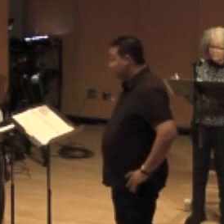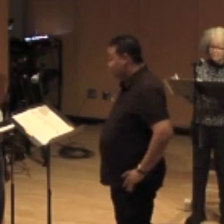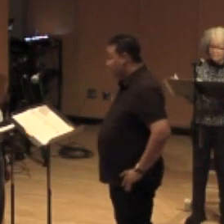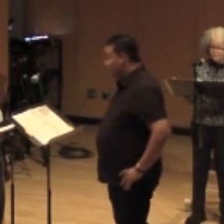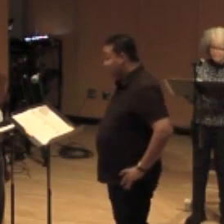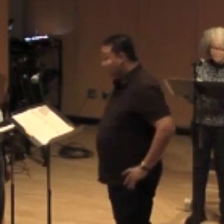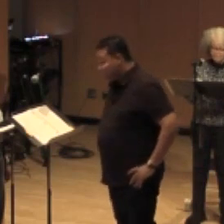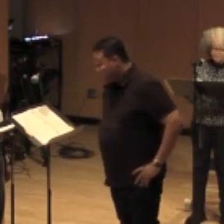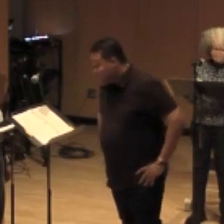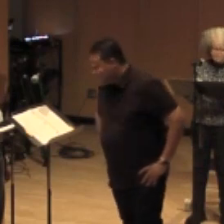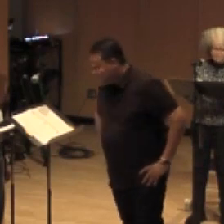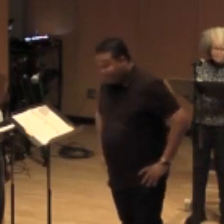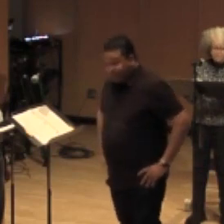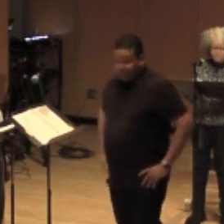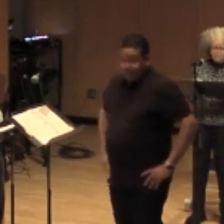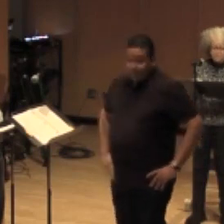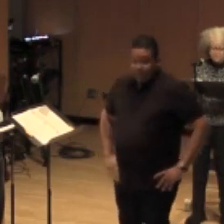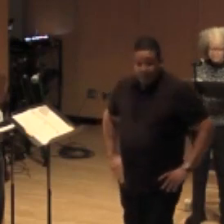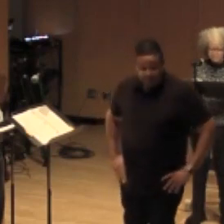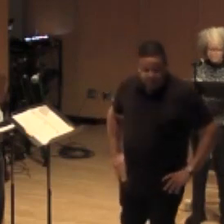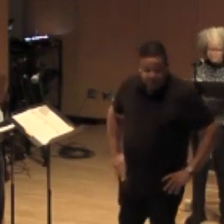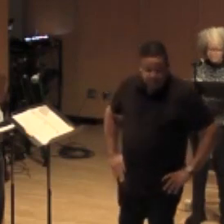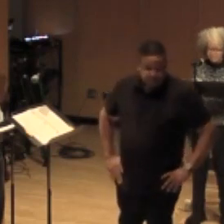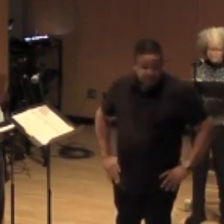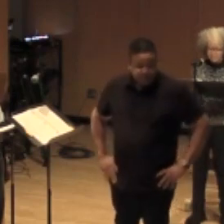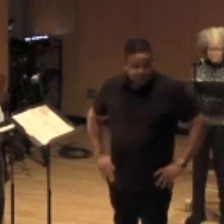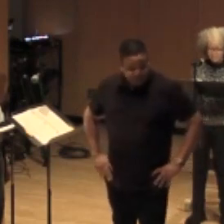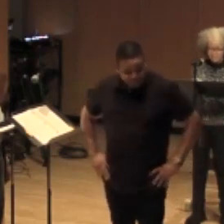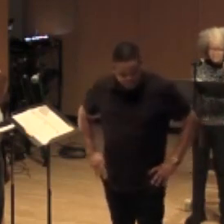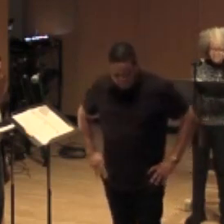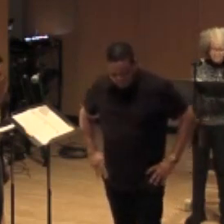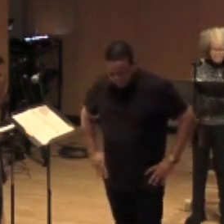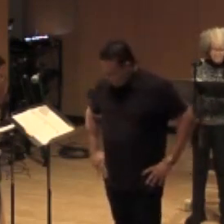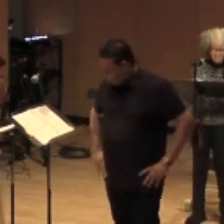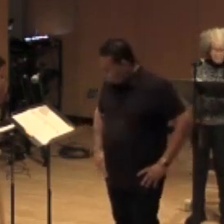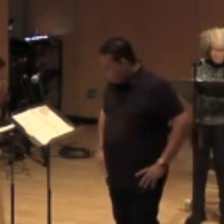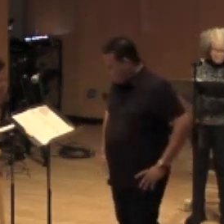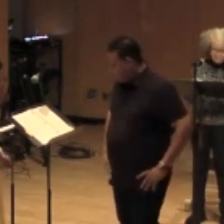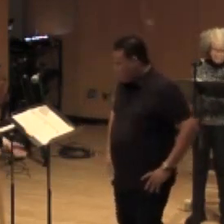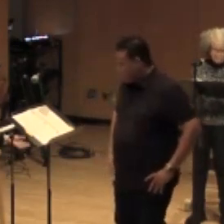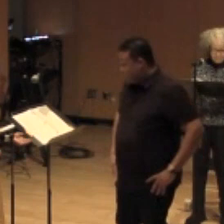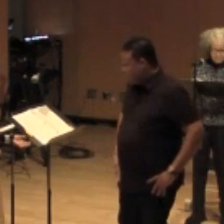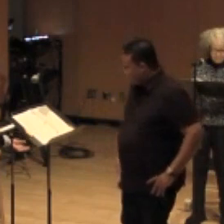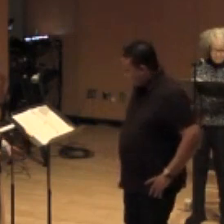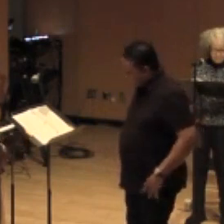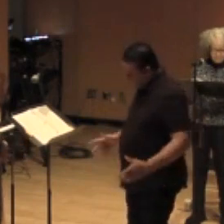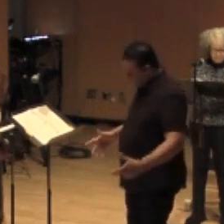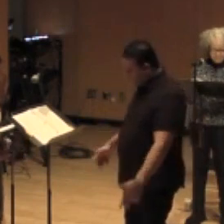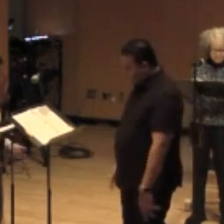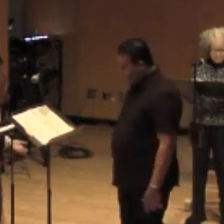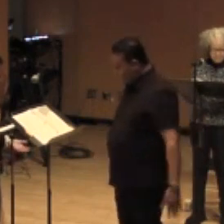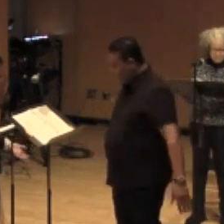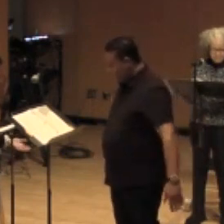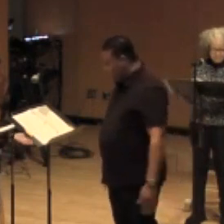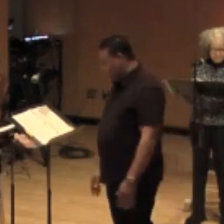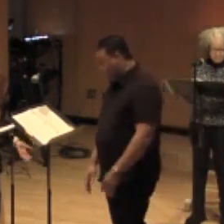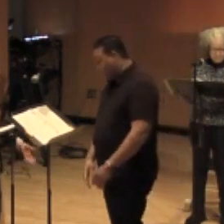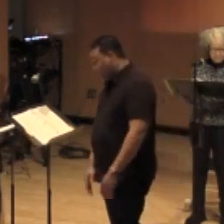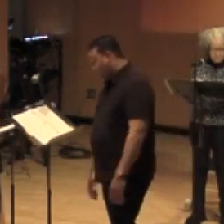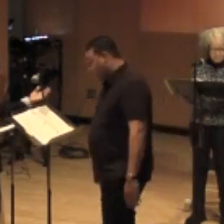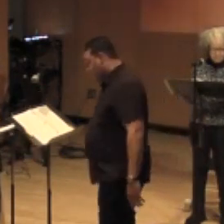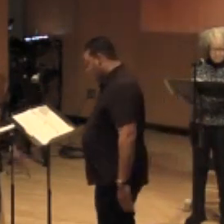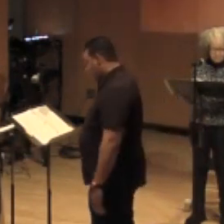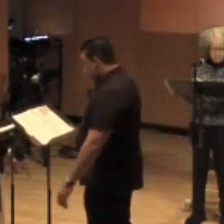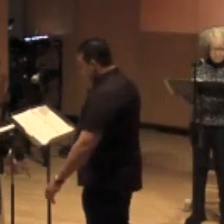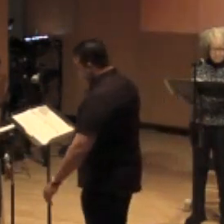yeah fine now stay home no that's not what I meant if you want to go